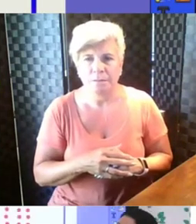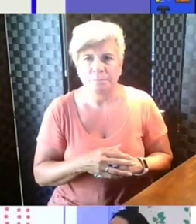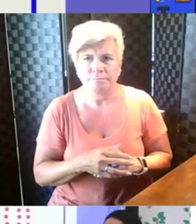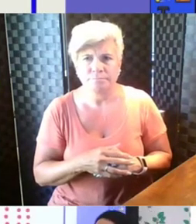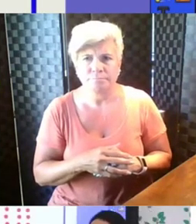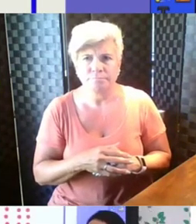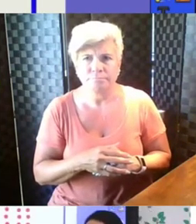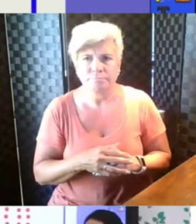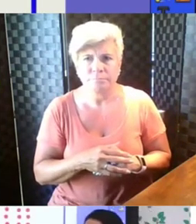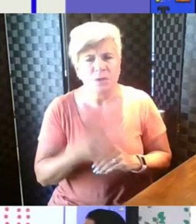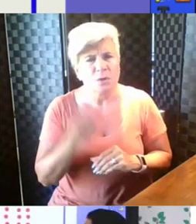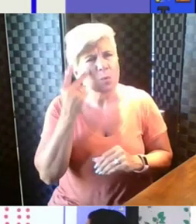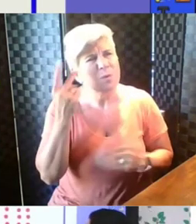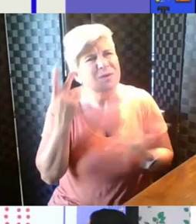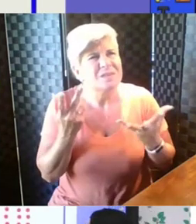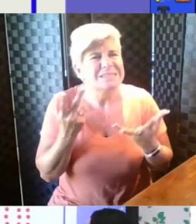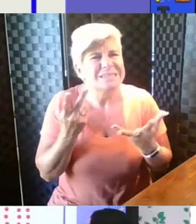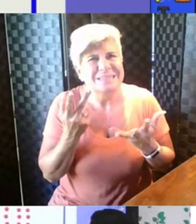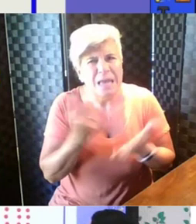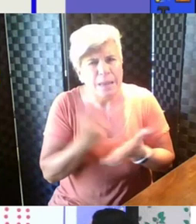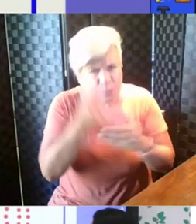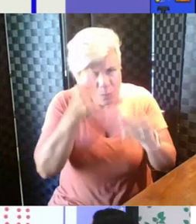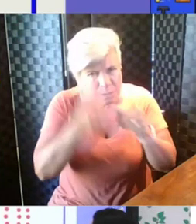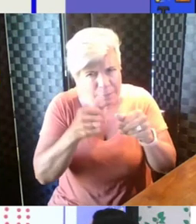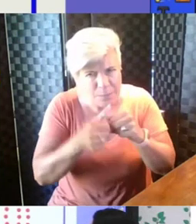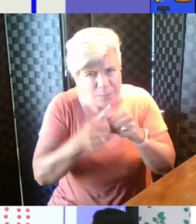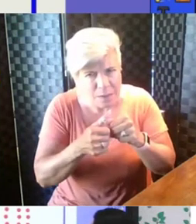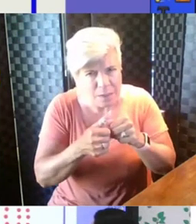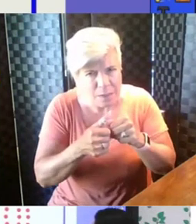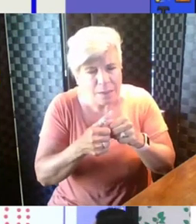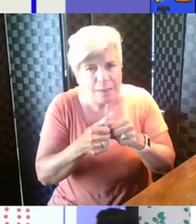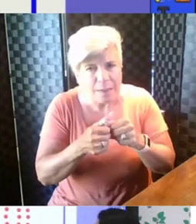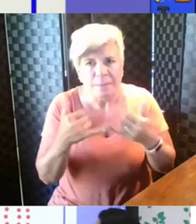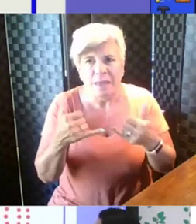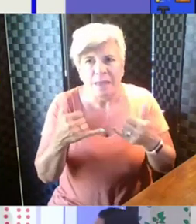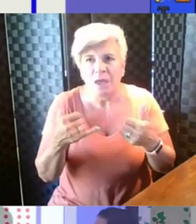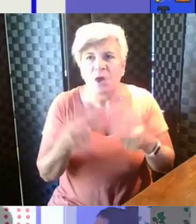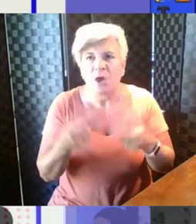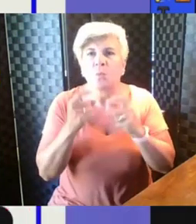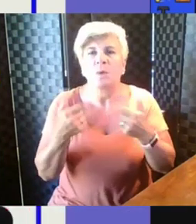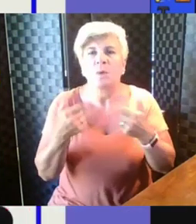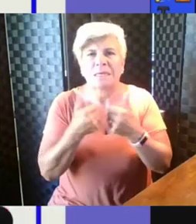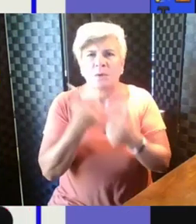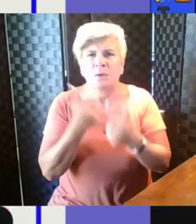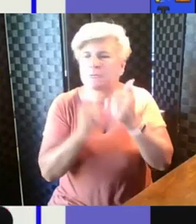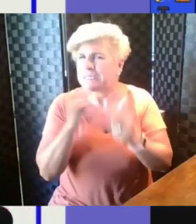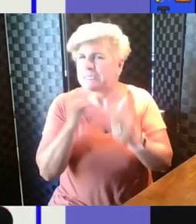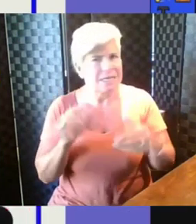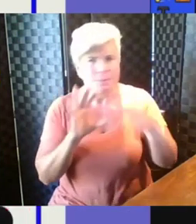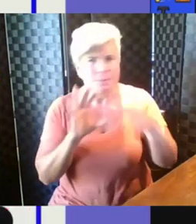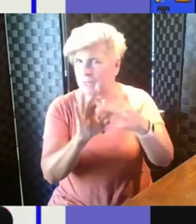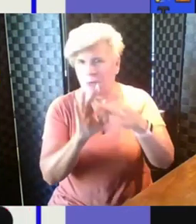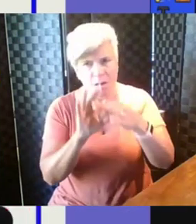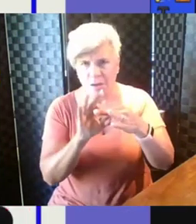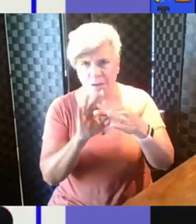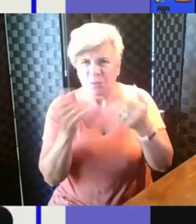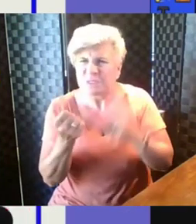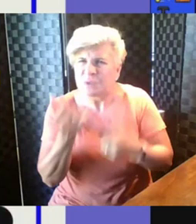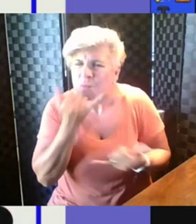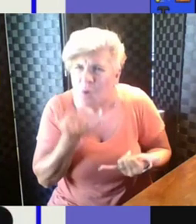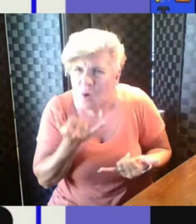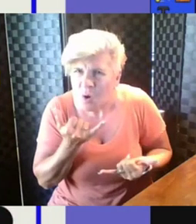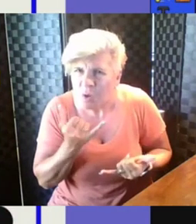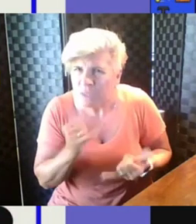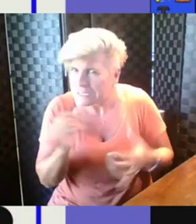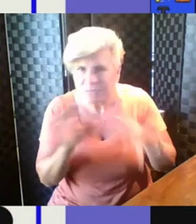So to review and just kind of jog your memory a little bit, we're going to play a quick game of which one does not belong. Now, when